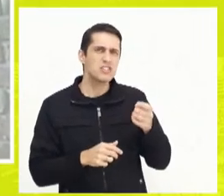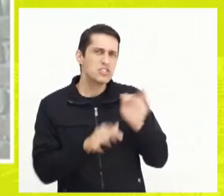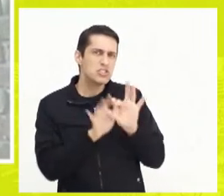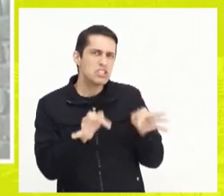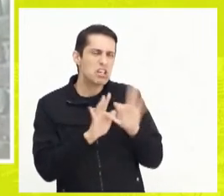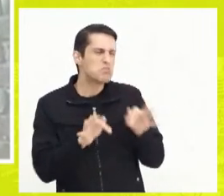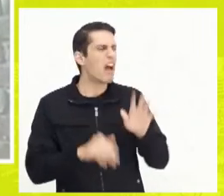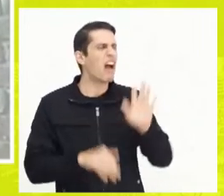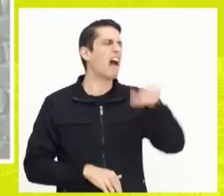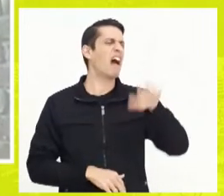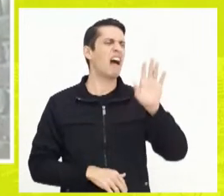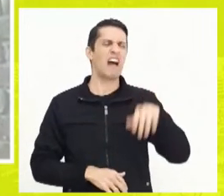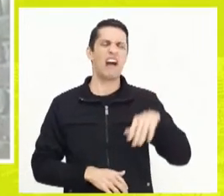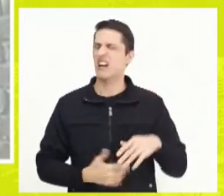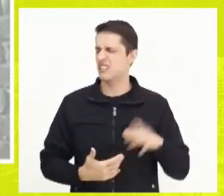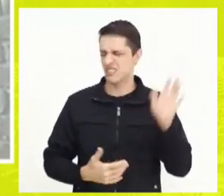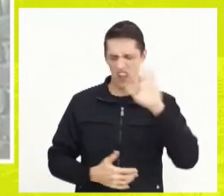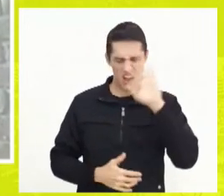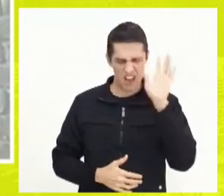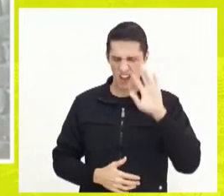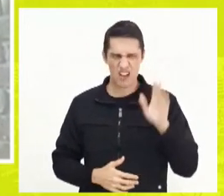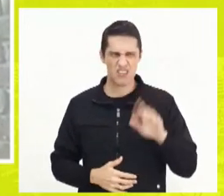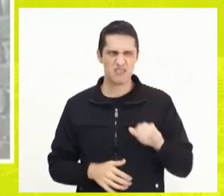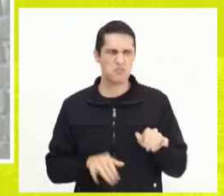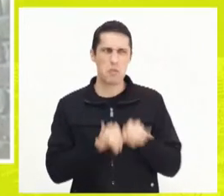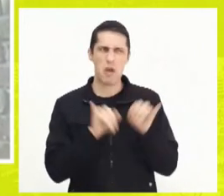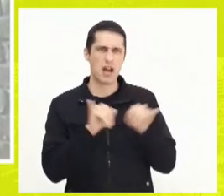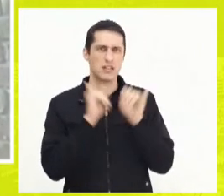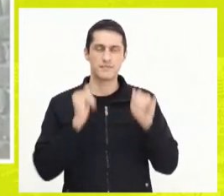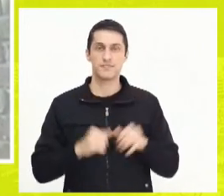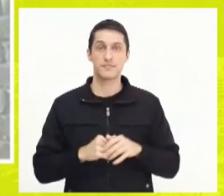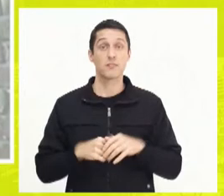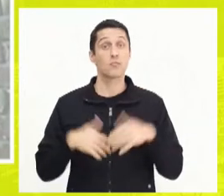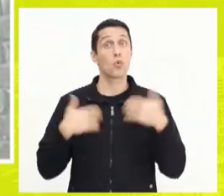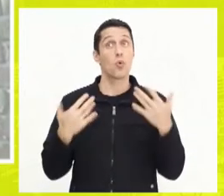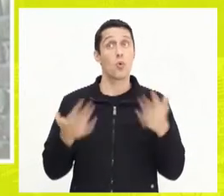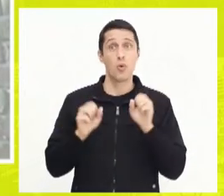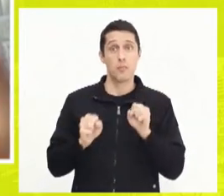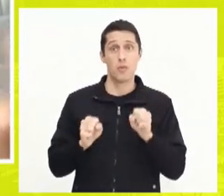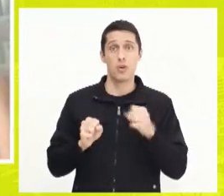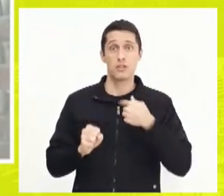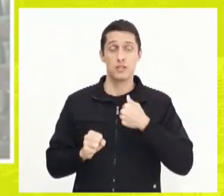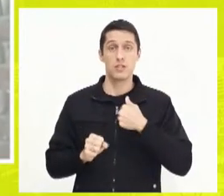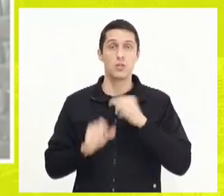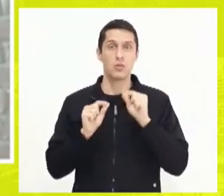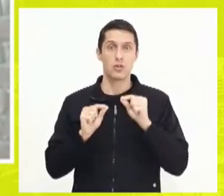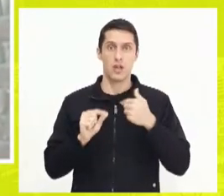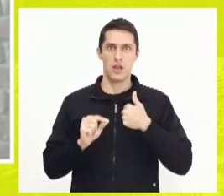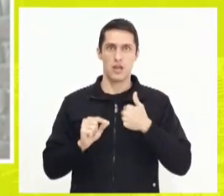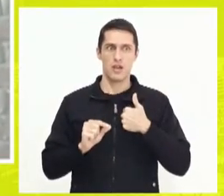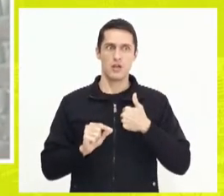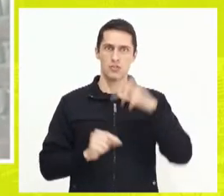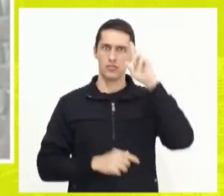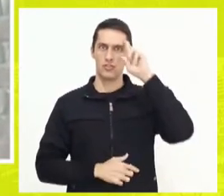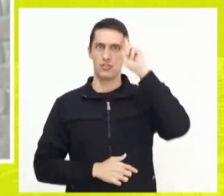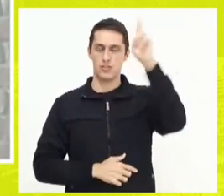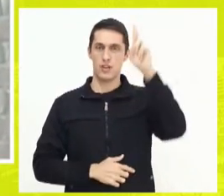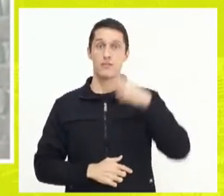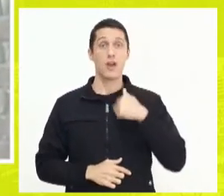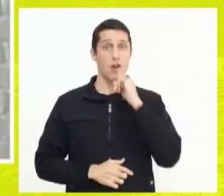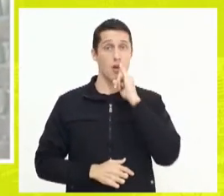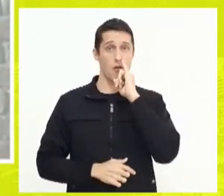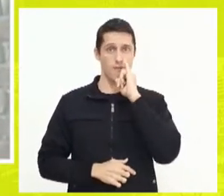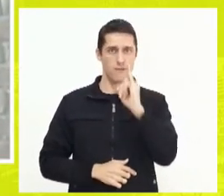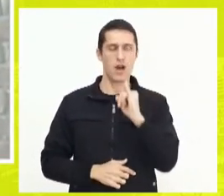that even though internally deep in my heart i i feel that serious and sad but me myself as a